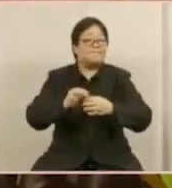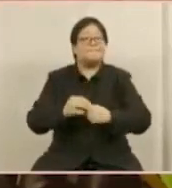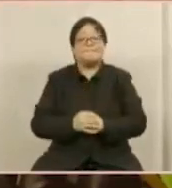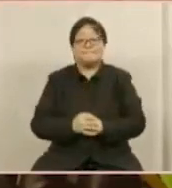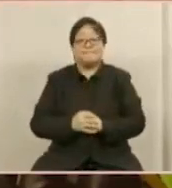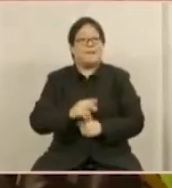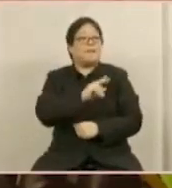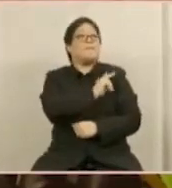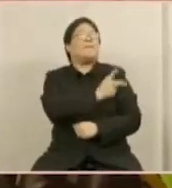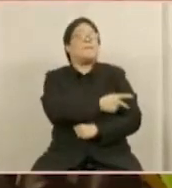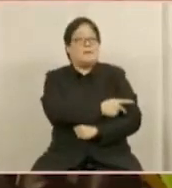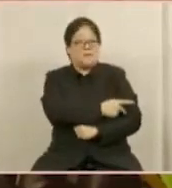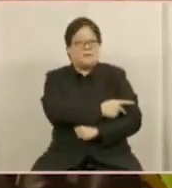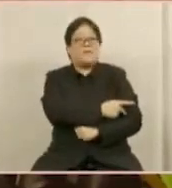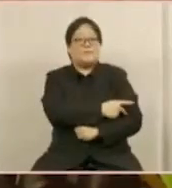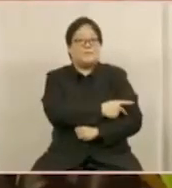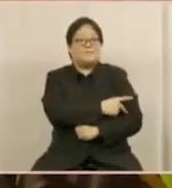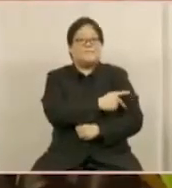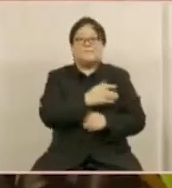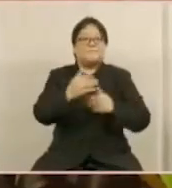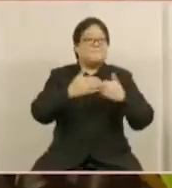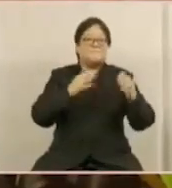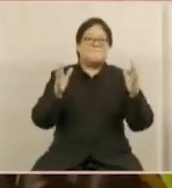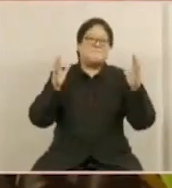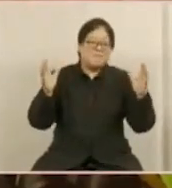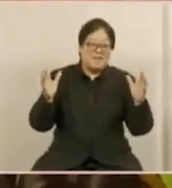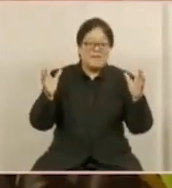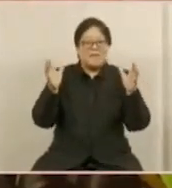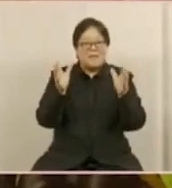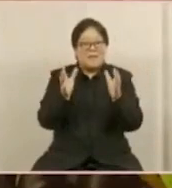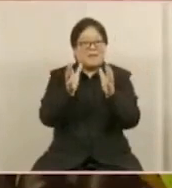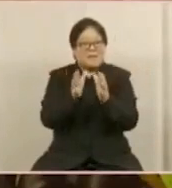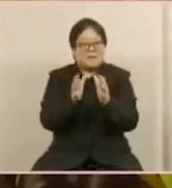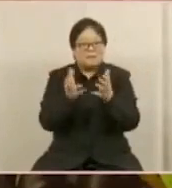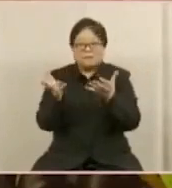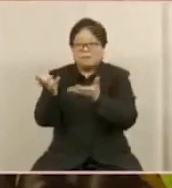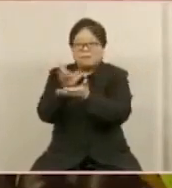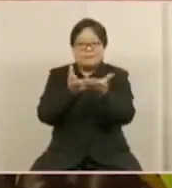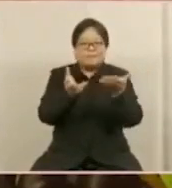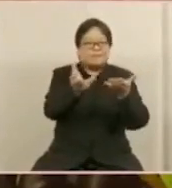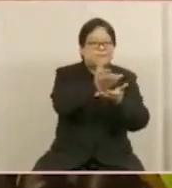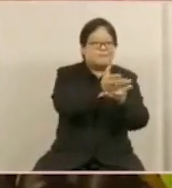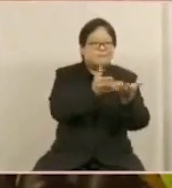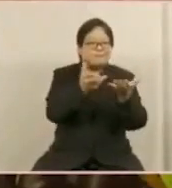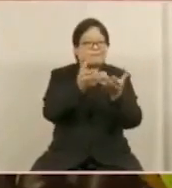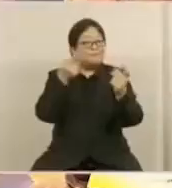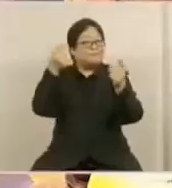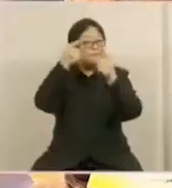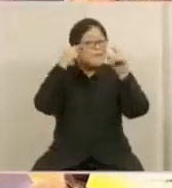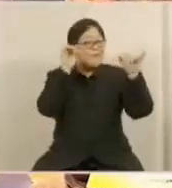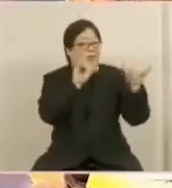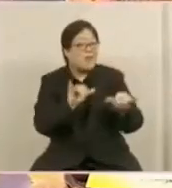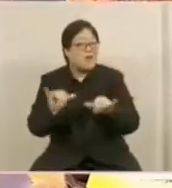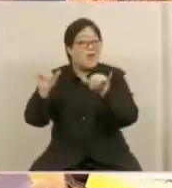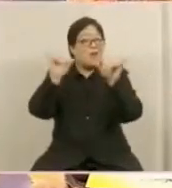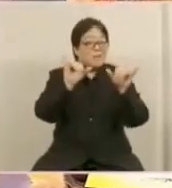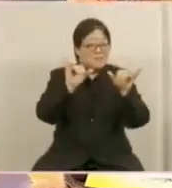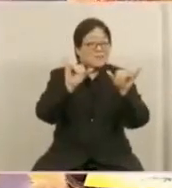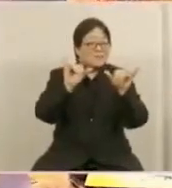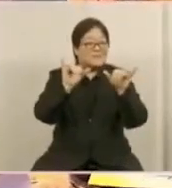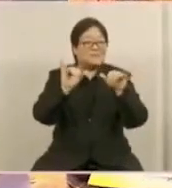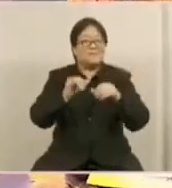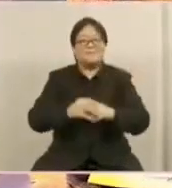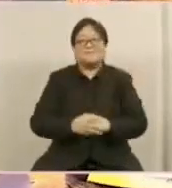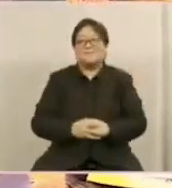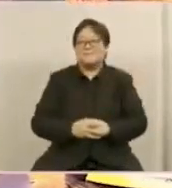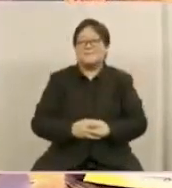powers, large, medium, and small, interact on the basis of their commonalities rather than